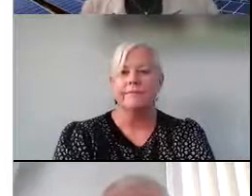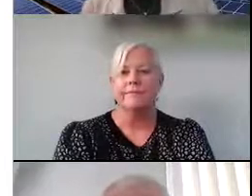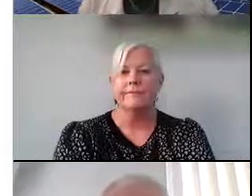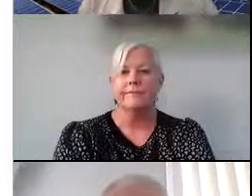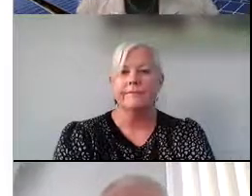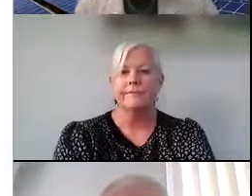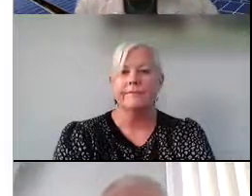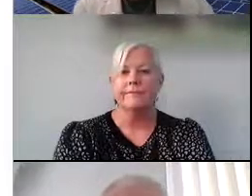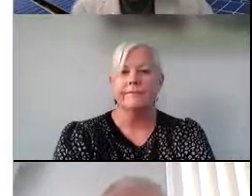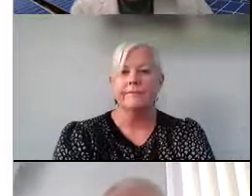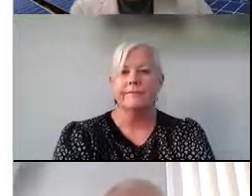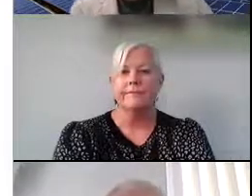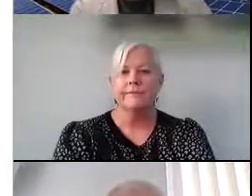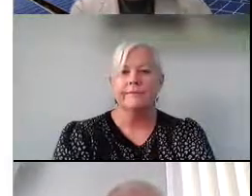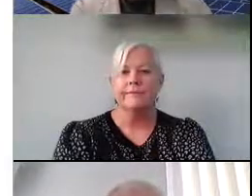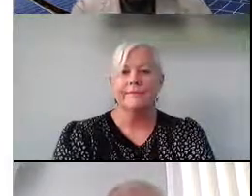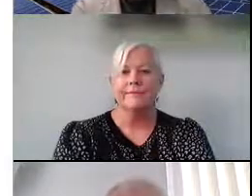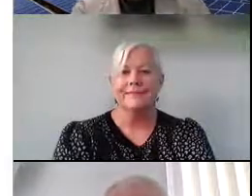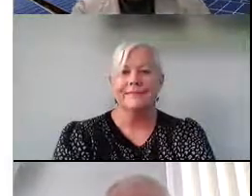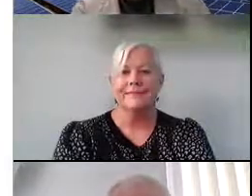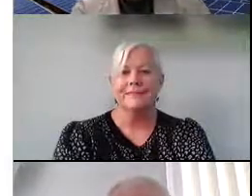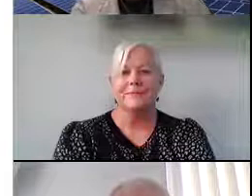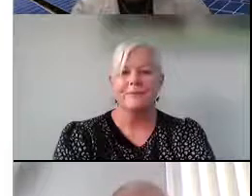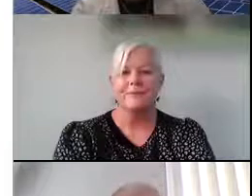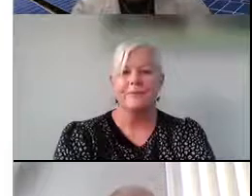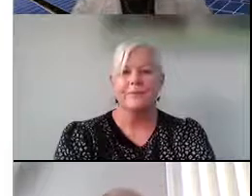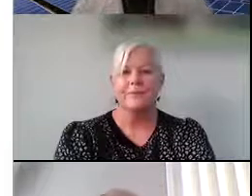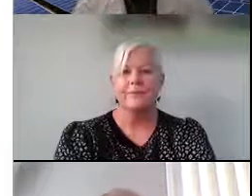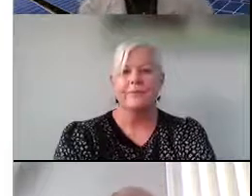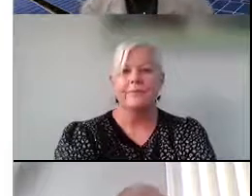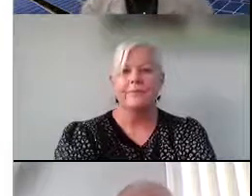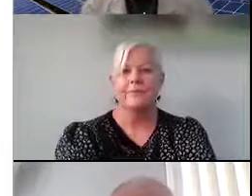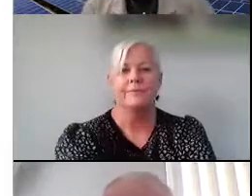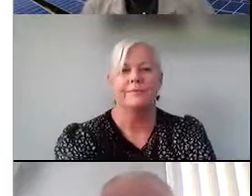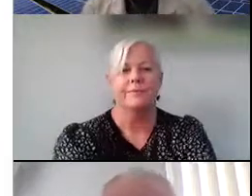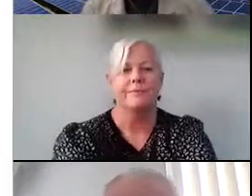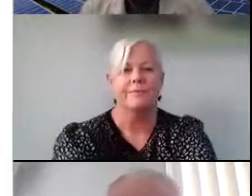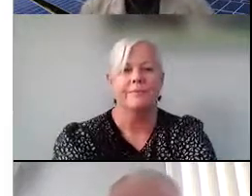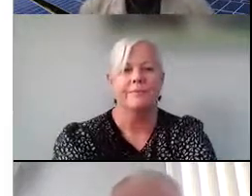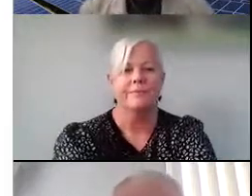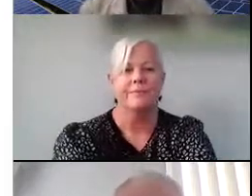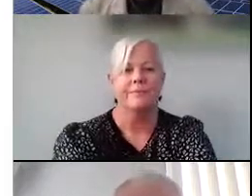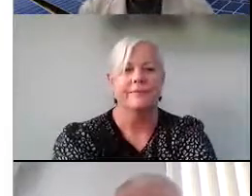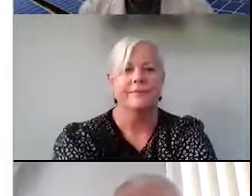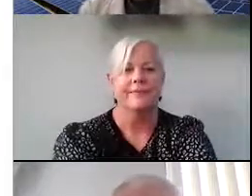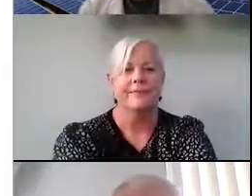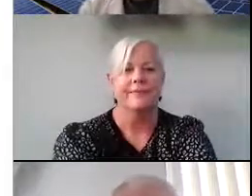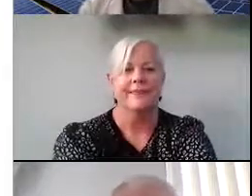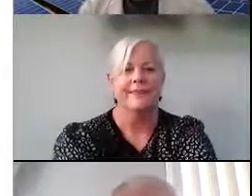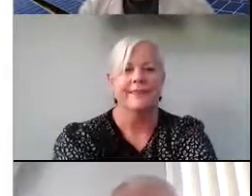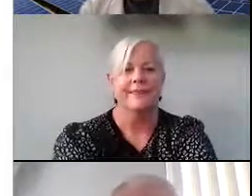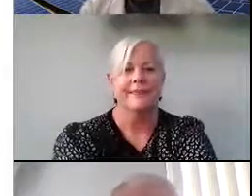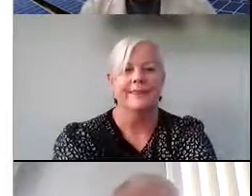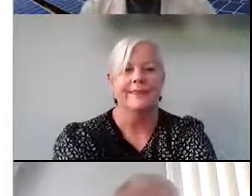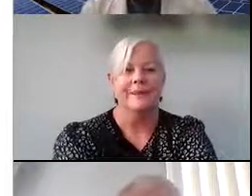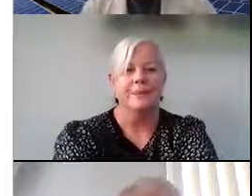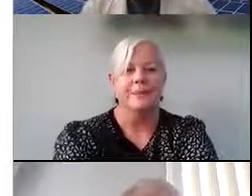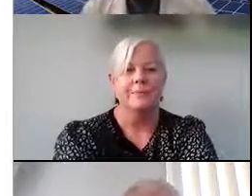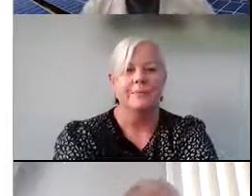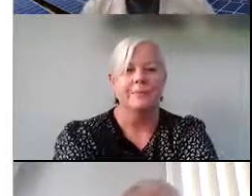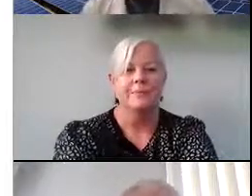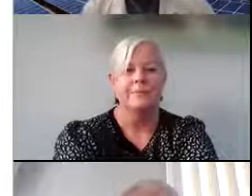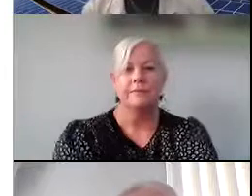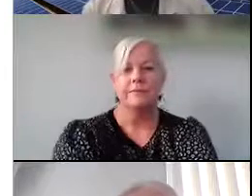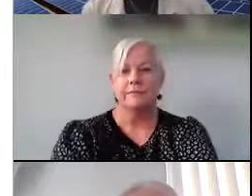Thank you so much, Joe, for your time and your words today. And I will absolutely echo those sentiments, and I'm sure several of the other speakers today will